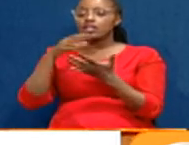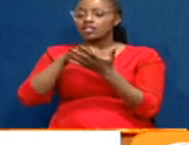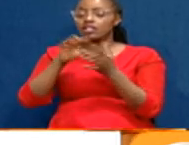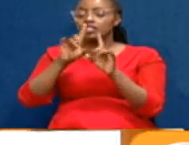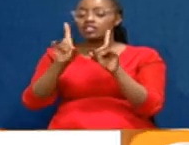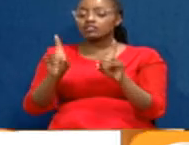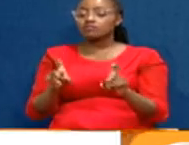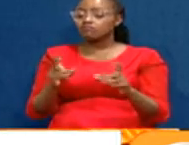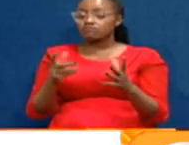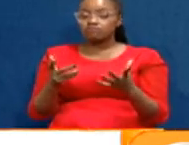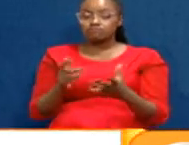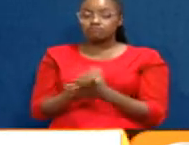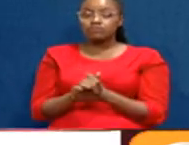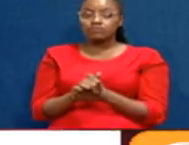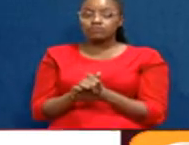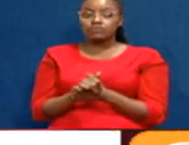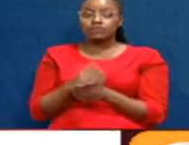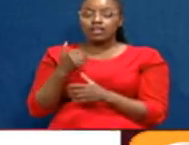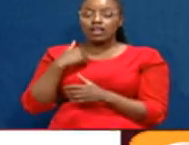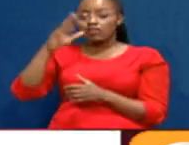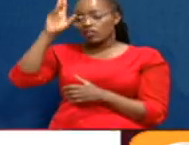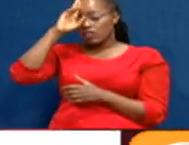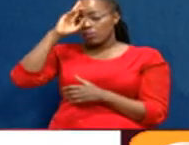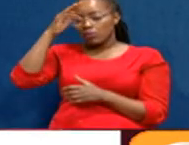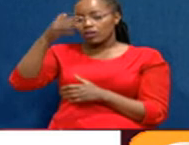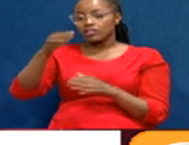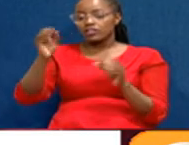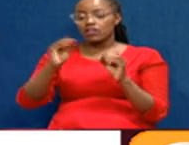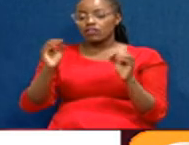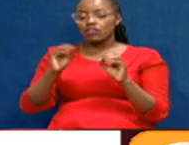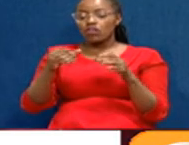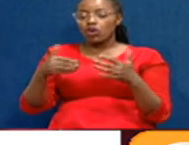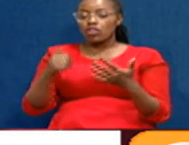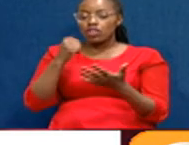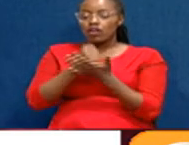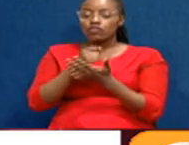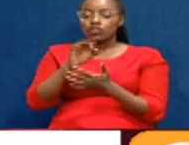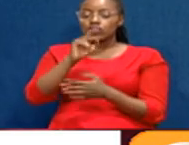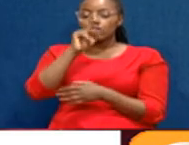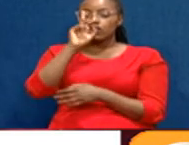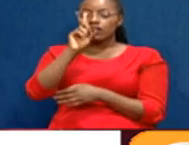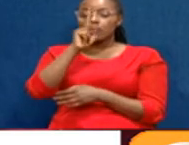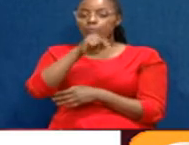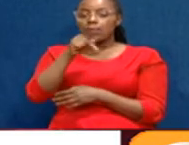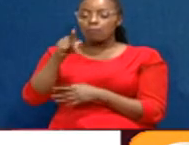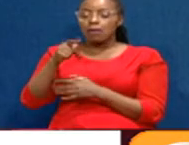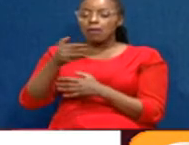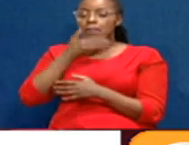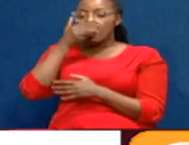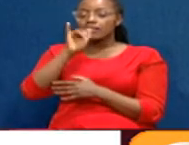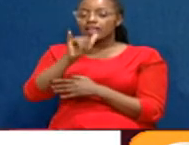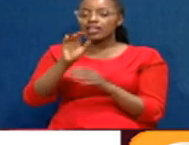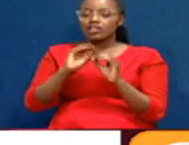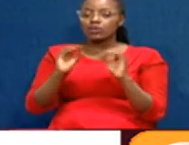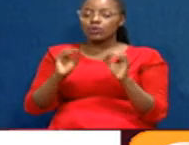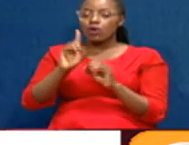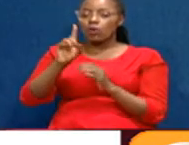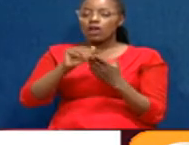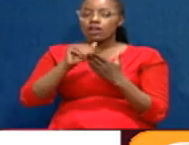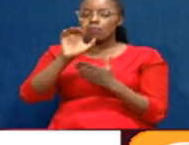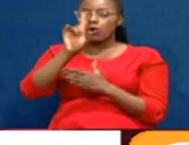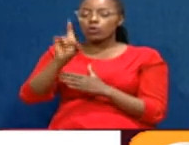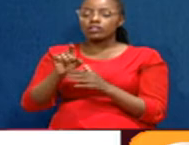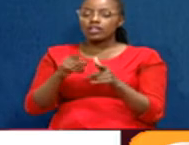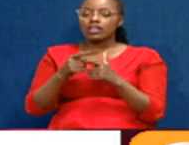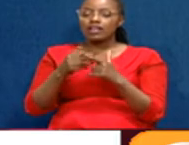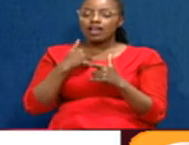him? Okay, we don't have the police here, or the office of the DPP, so they may not be able to answer. Let's take one more here, then